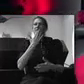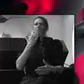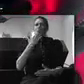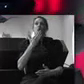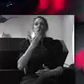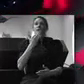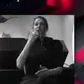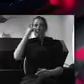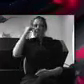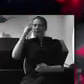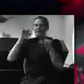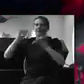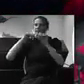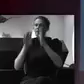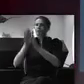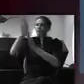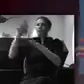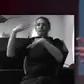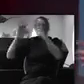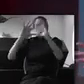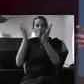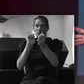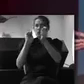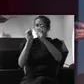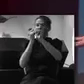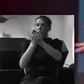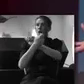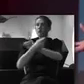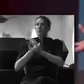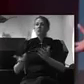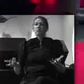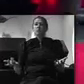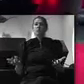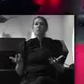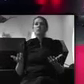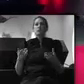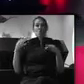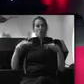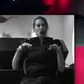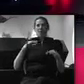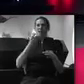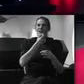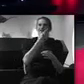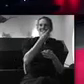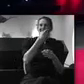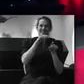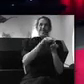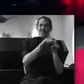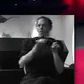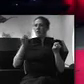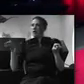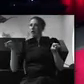entering mainstream medicine. Today, here at TEDx, I want to share my passion